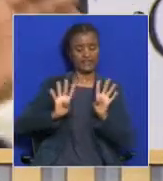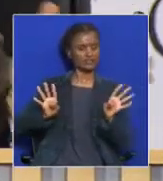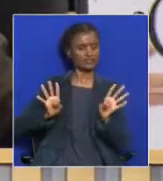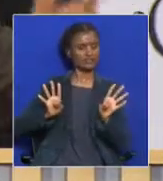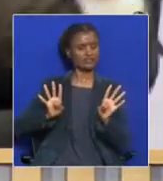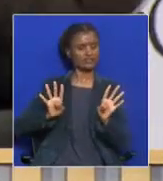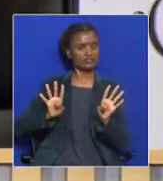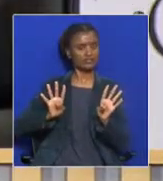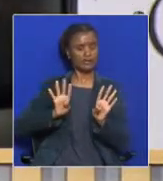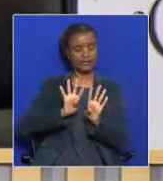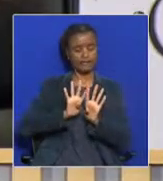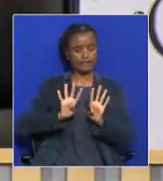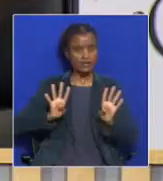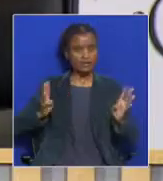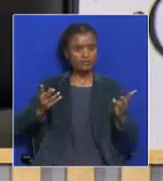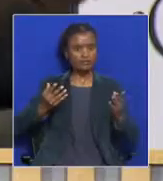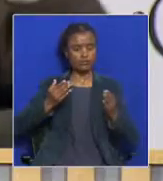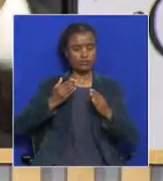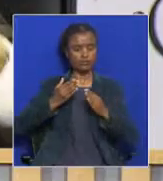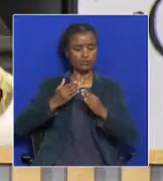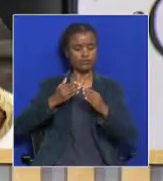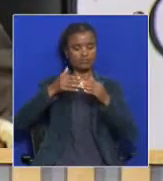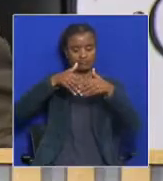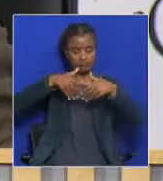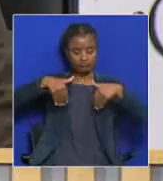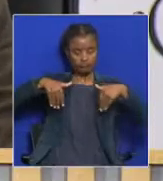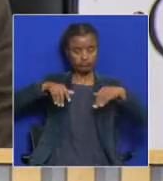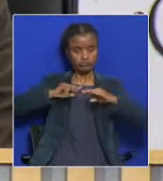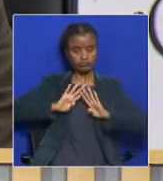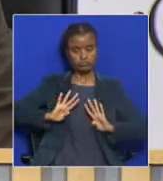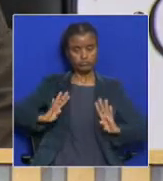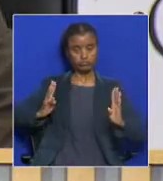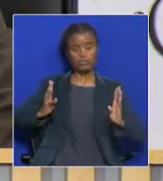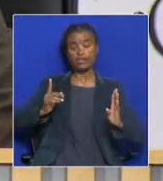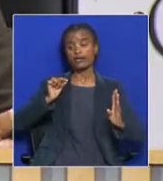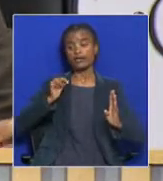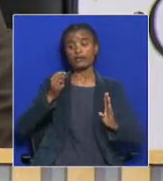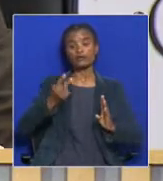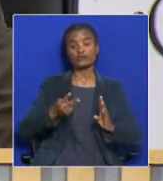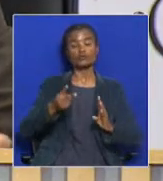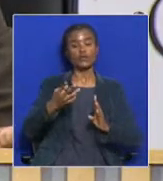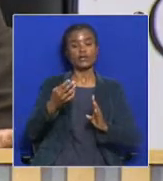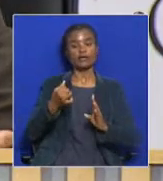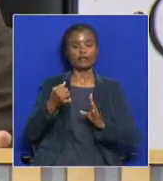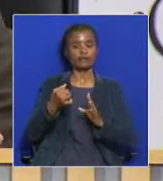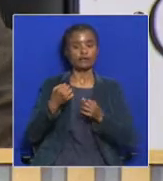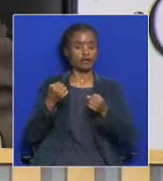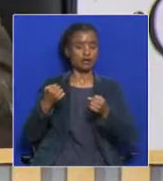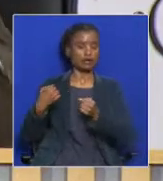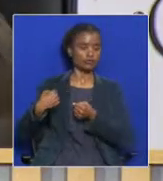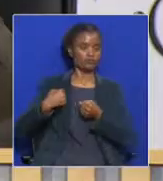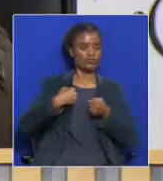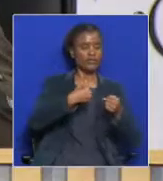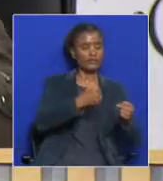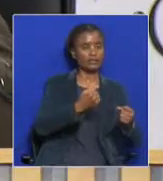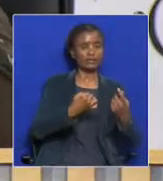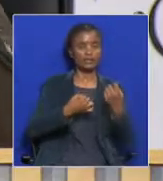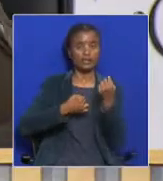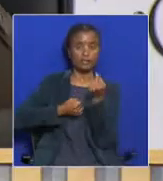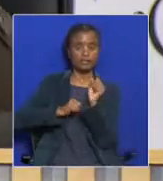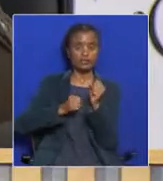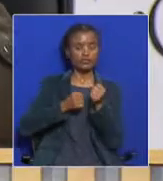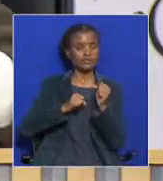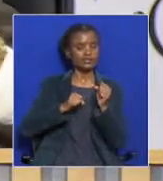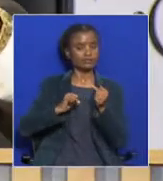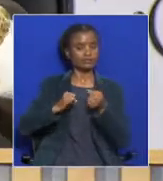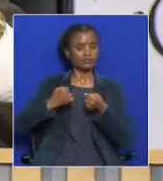an area that you've got your heisters driving up and down, you've got machinery moving throughout. It wasn't a